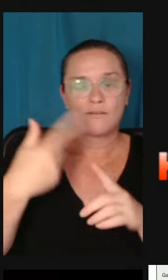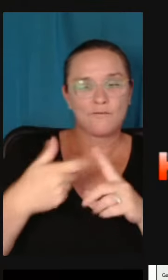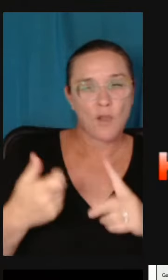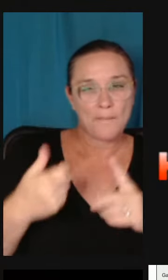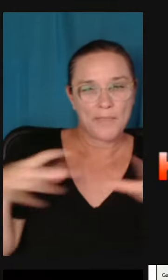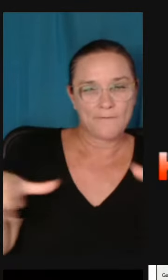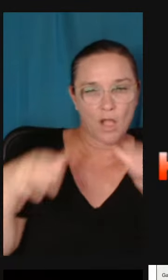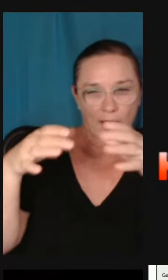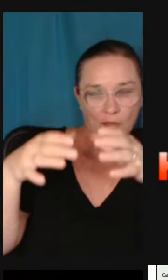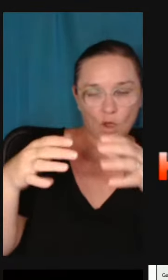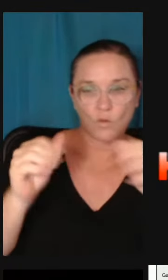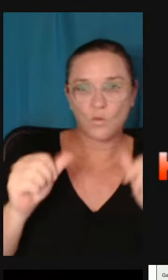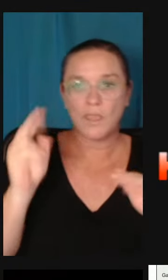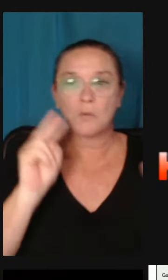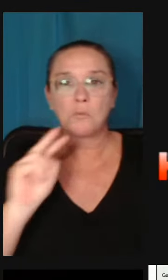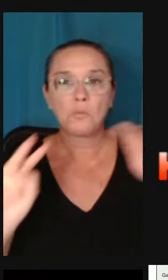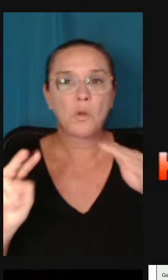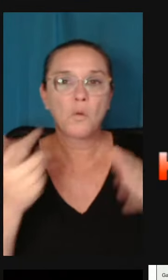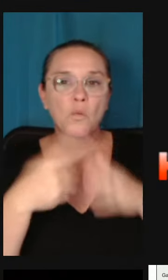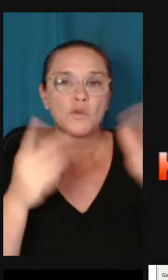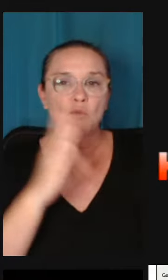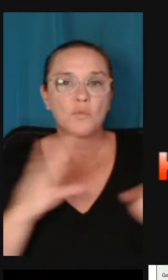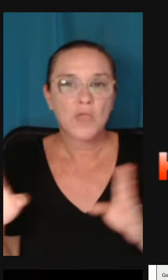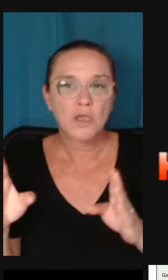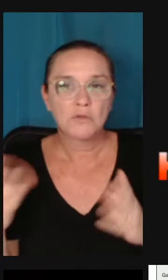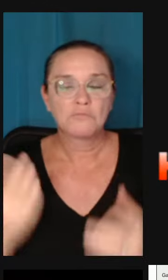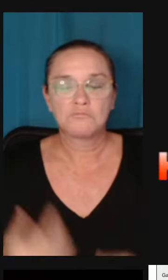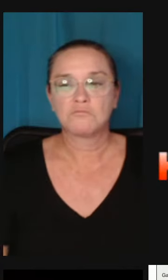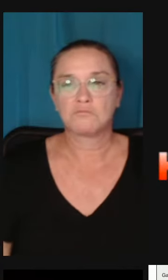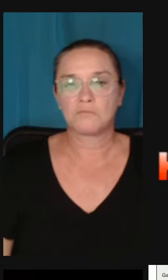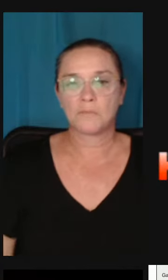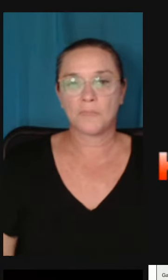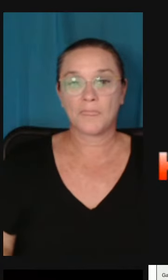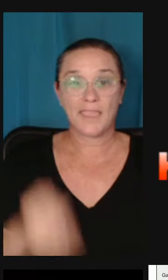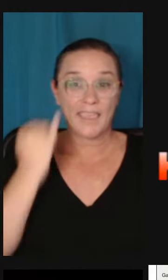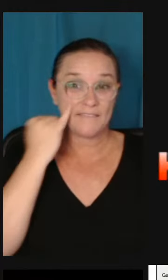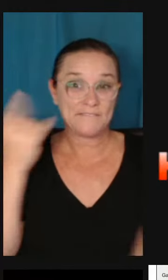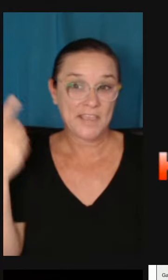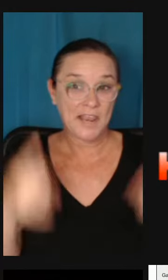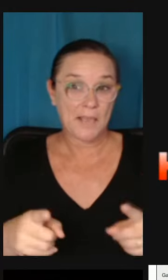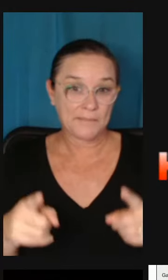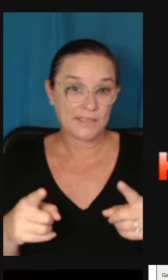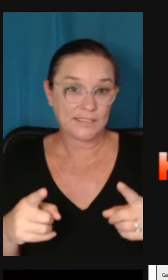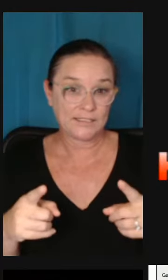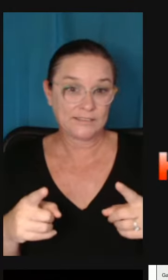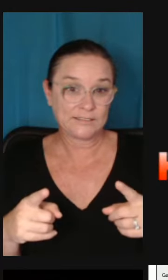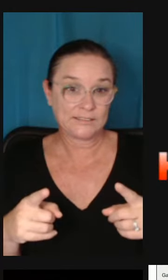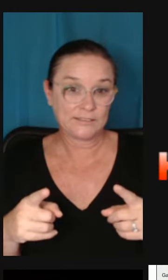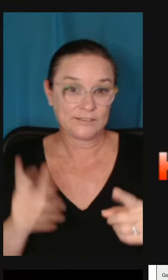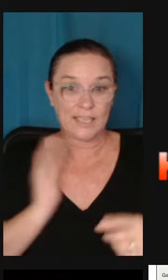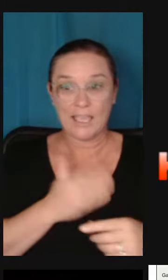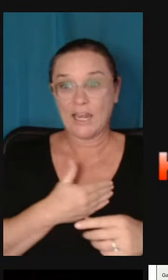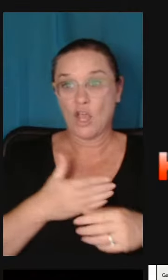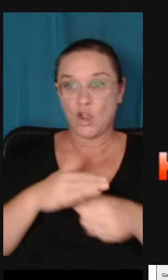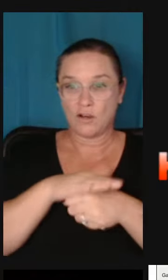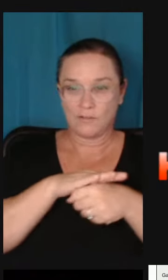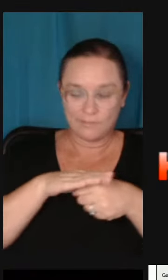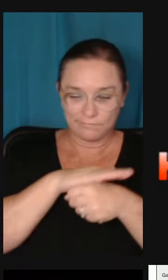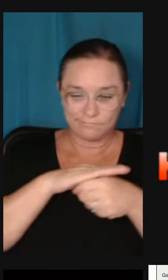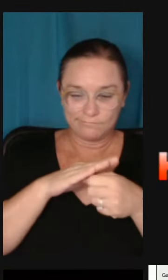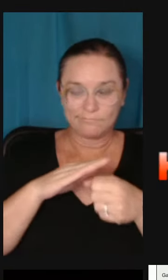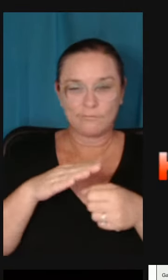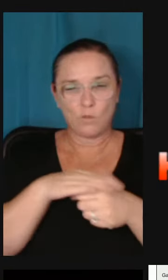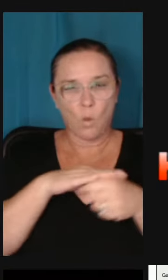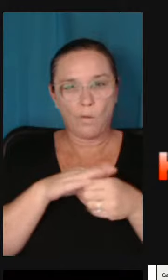can anticipate what to prepare for should this ever occur in our neighborhoods once again.